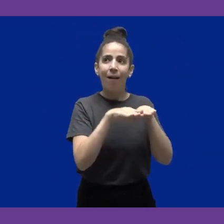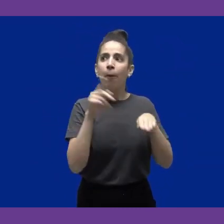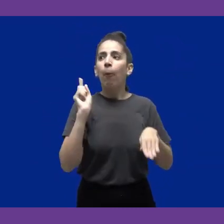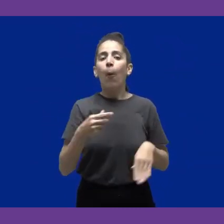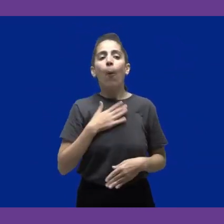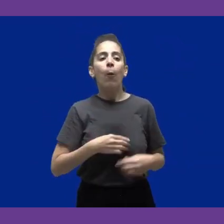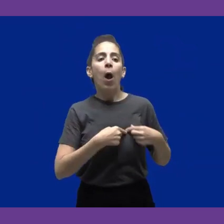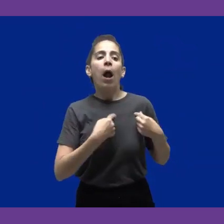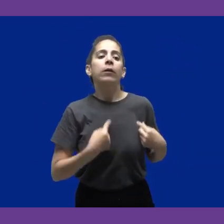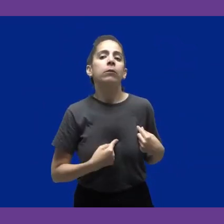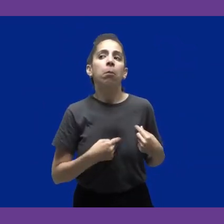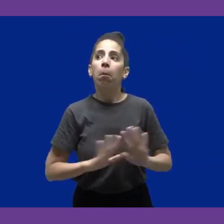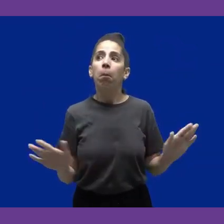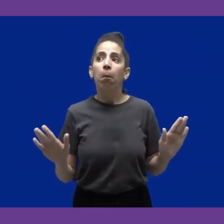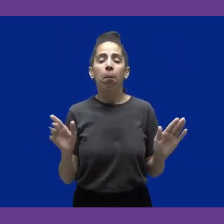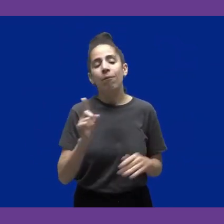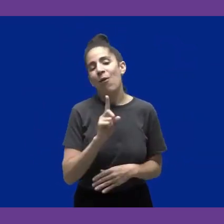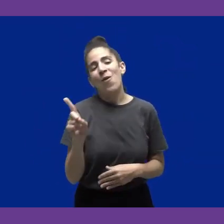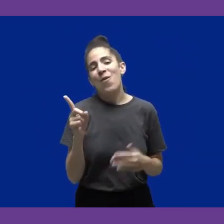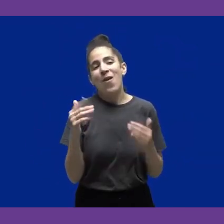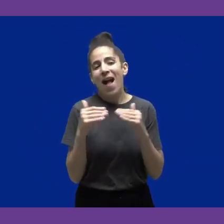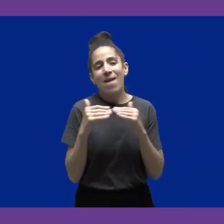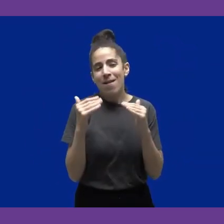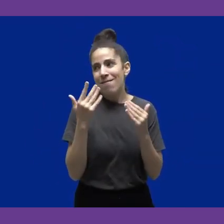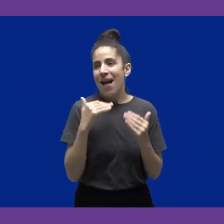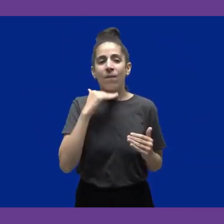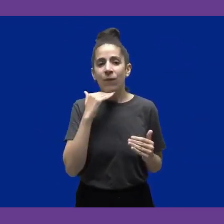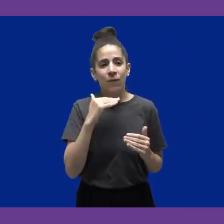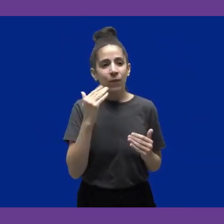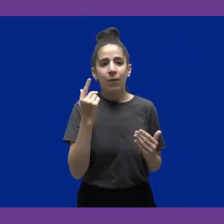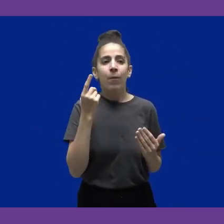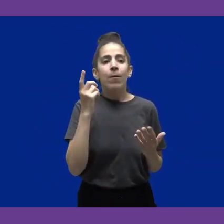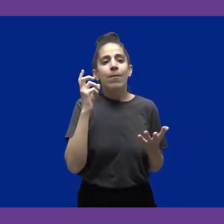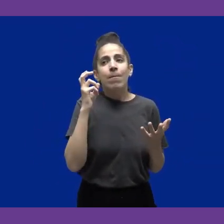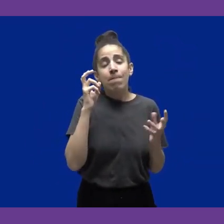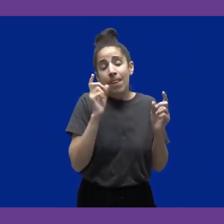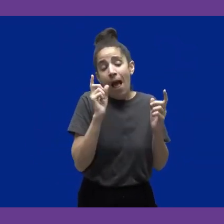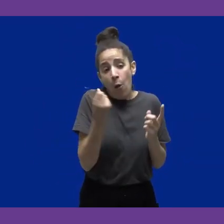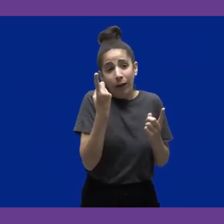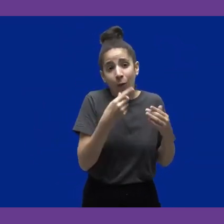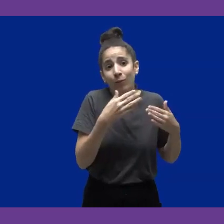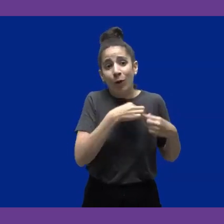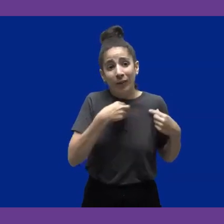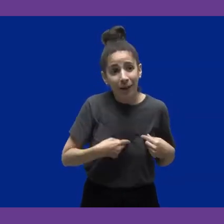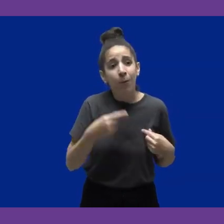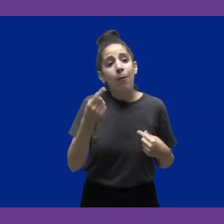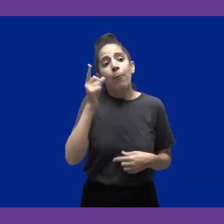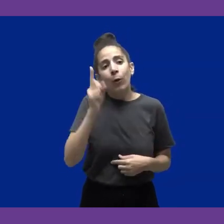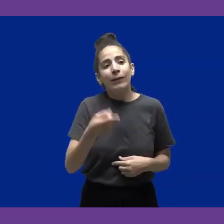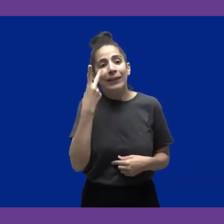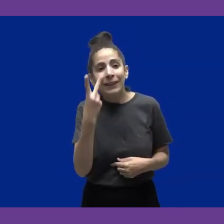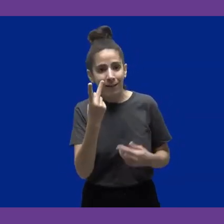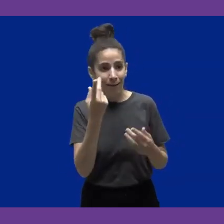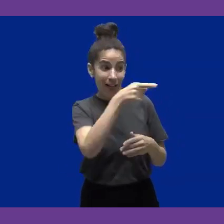with the directive is the Annex Set A or Annex Set B or Annex Set C, which is giving you